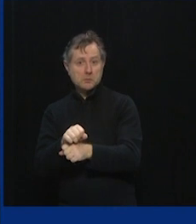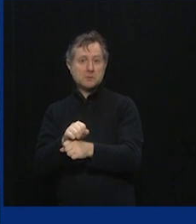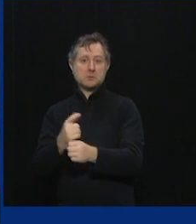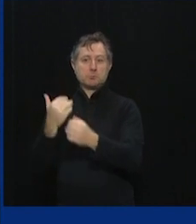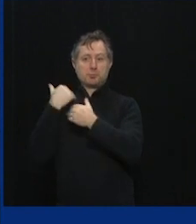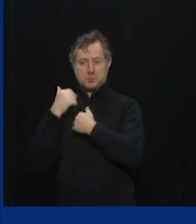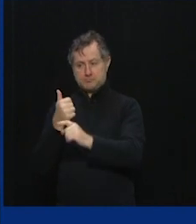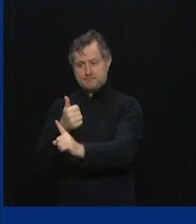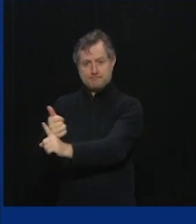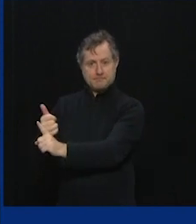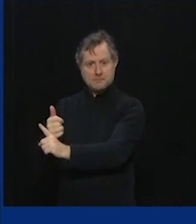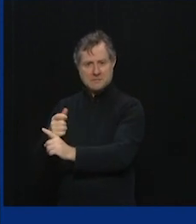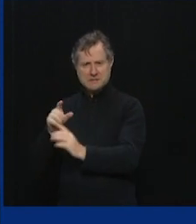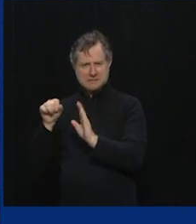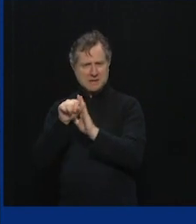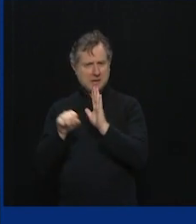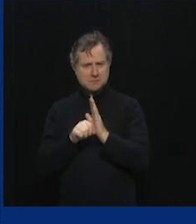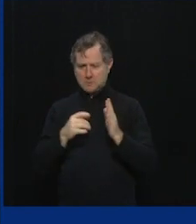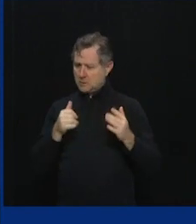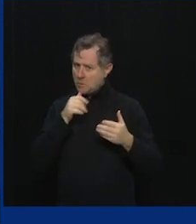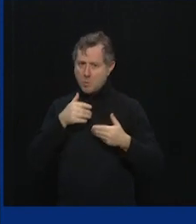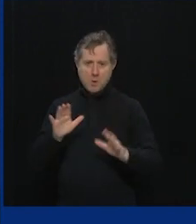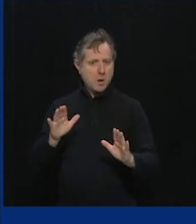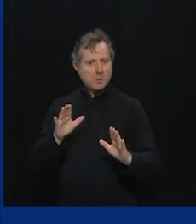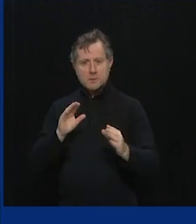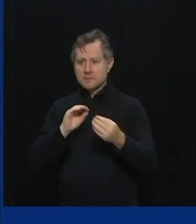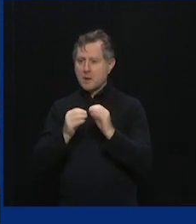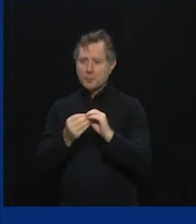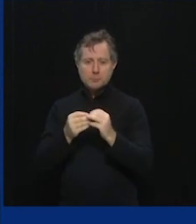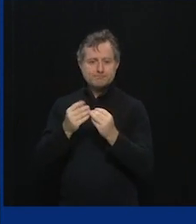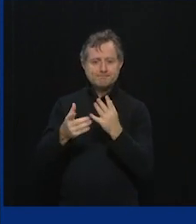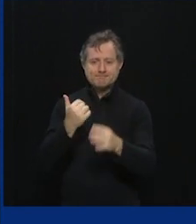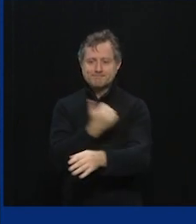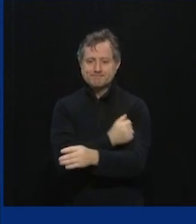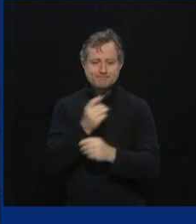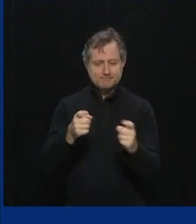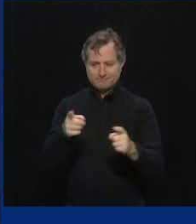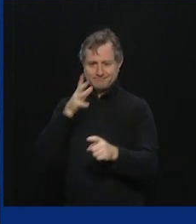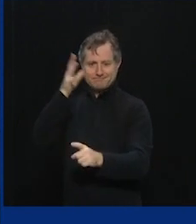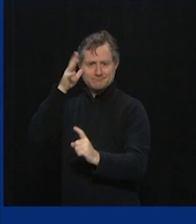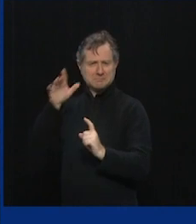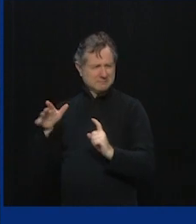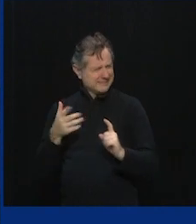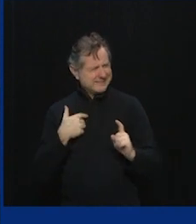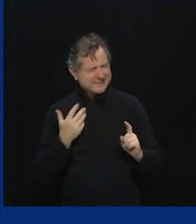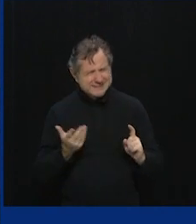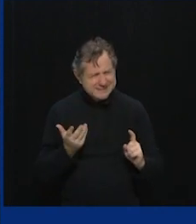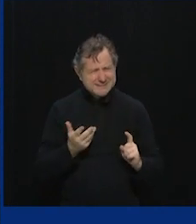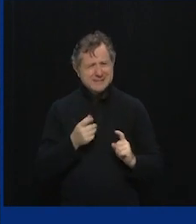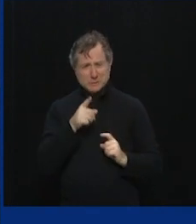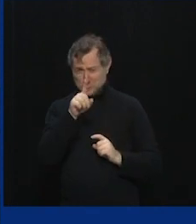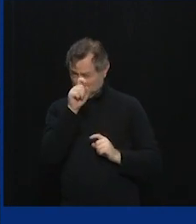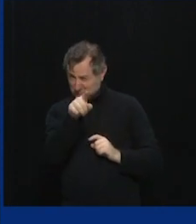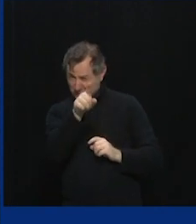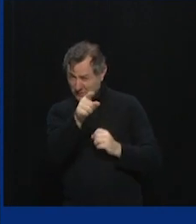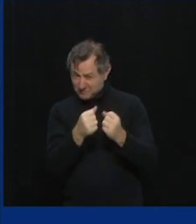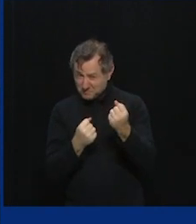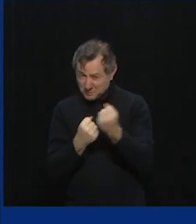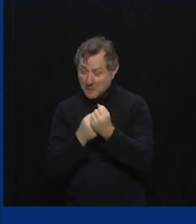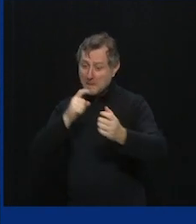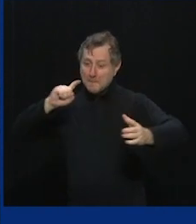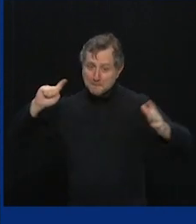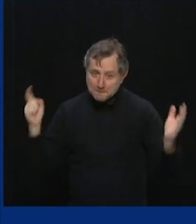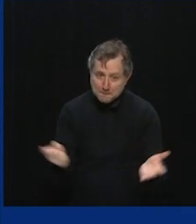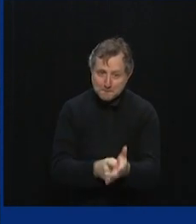not make it much easier for people to get children vaccinated? And secondarily, do you support mandating it for children